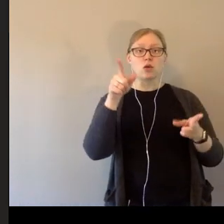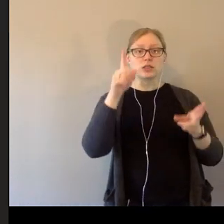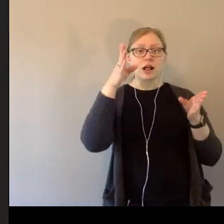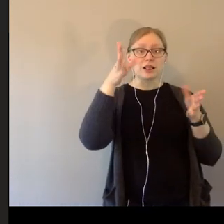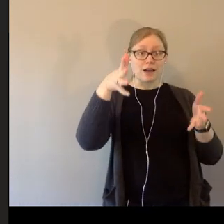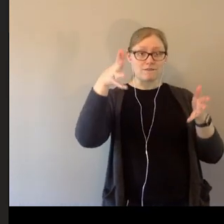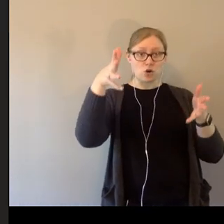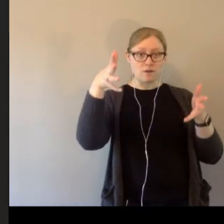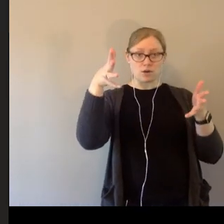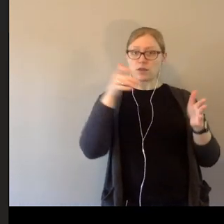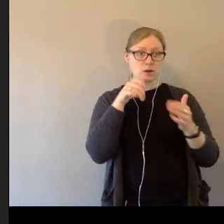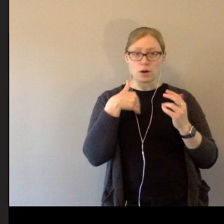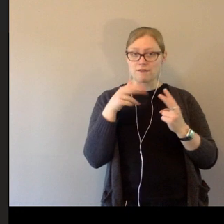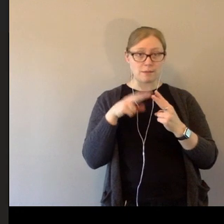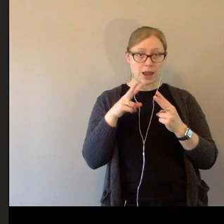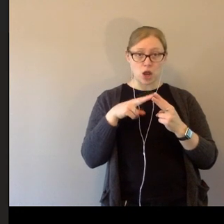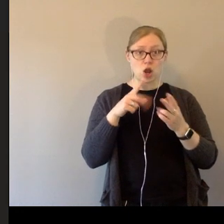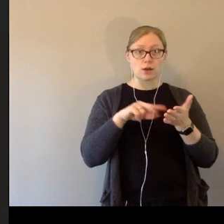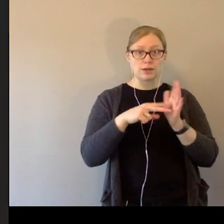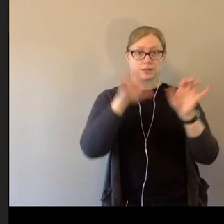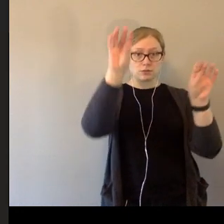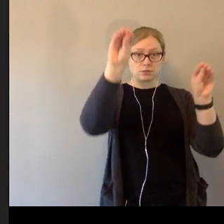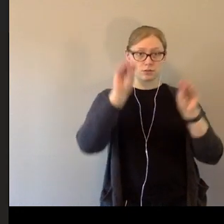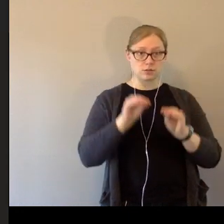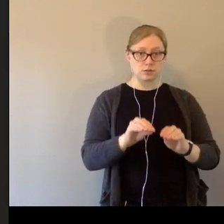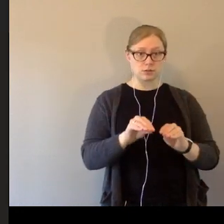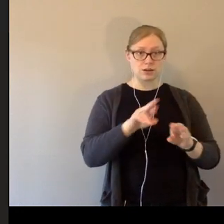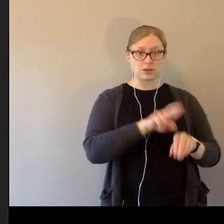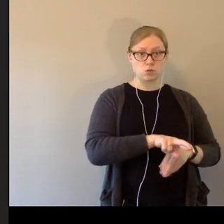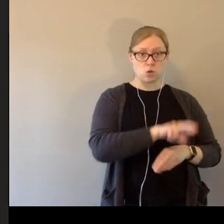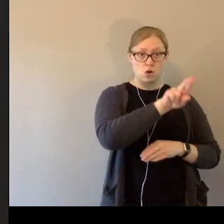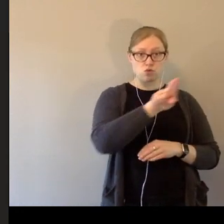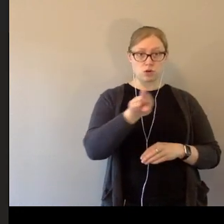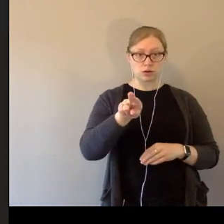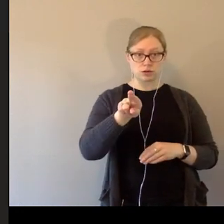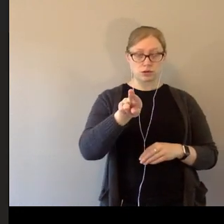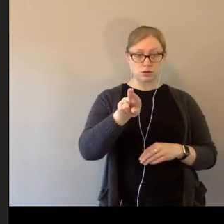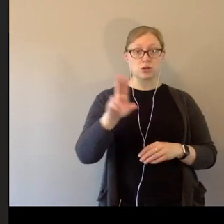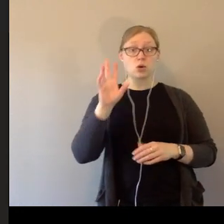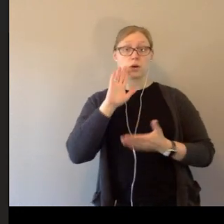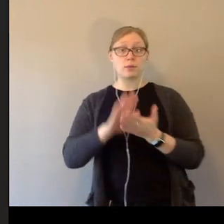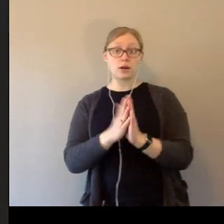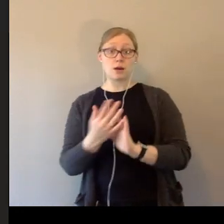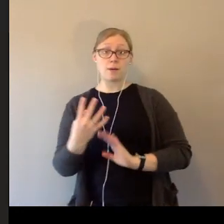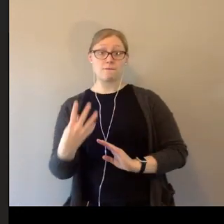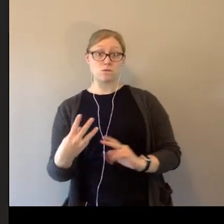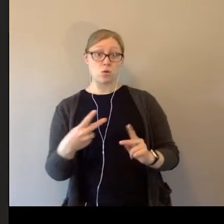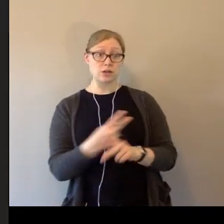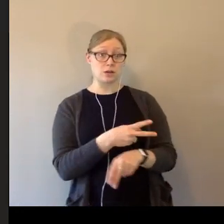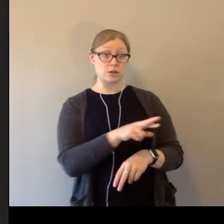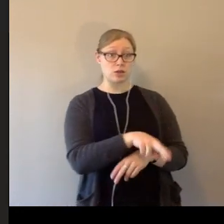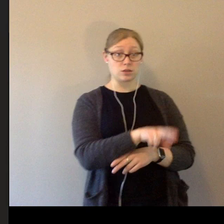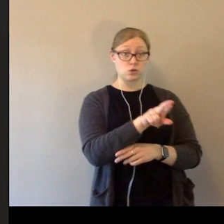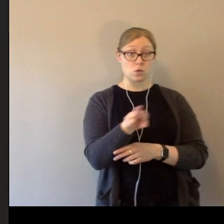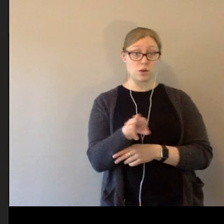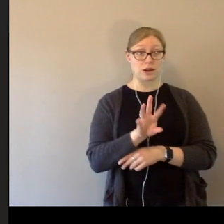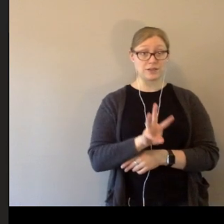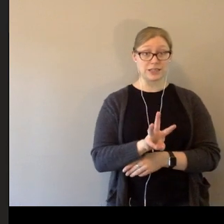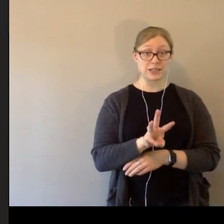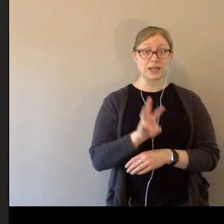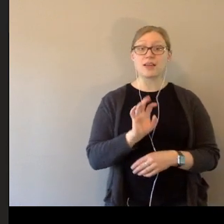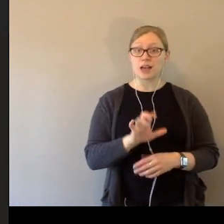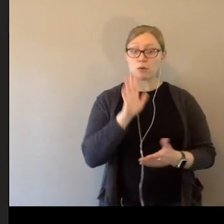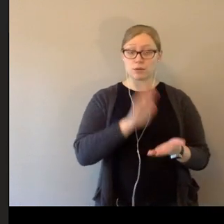without pairs. And so I'm going to have 4 times the square root of 6. And that would be my answer. So